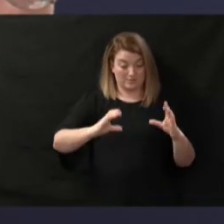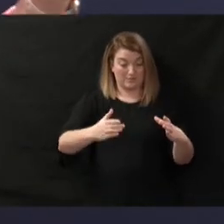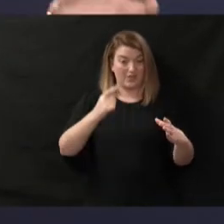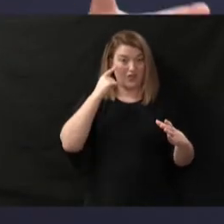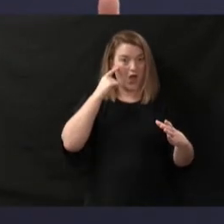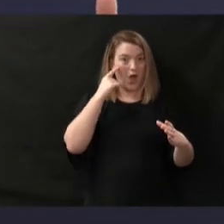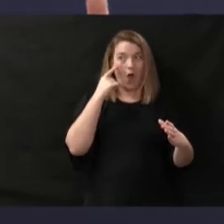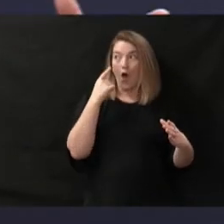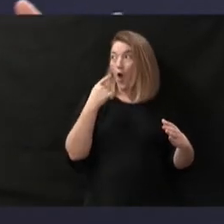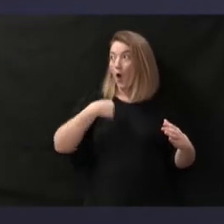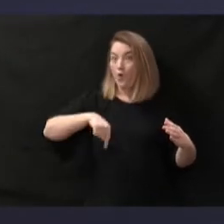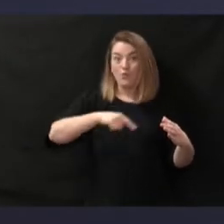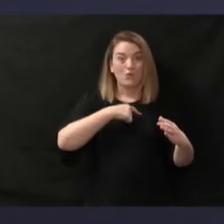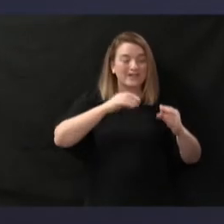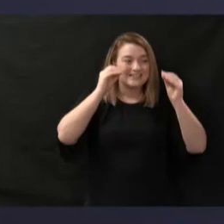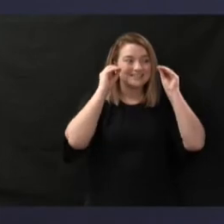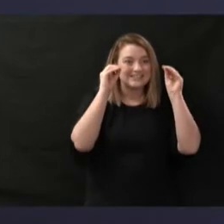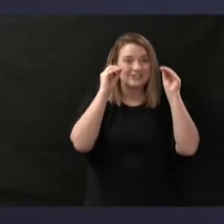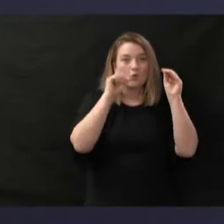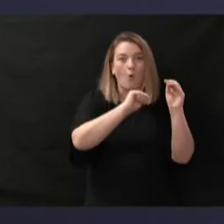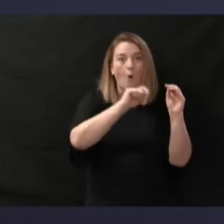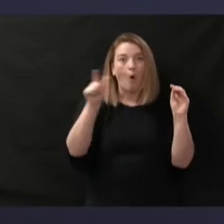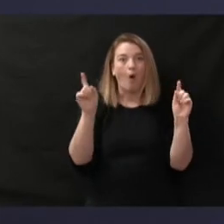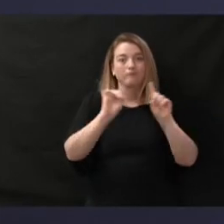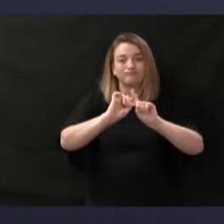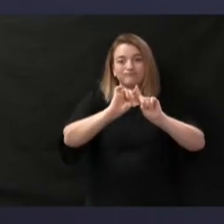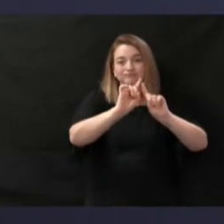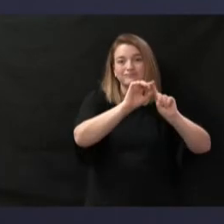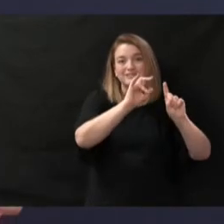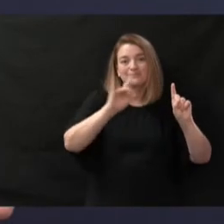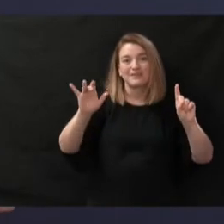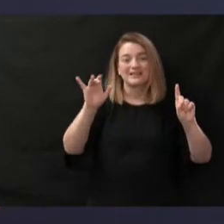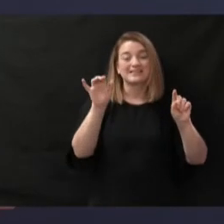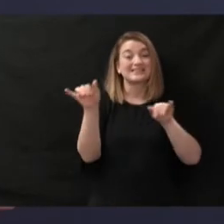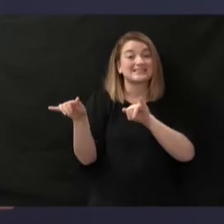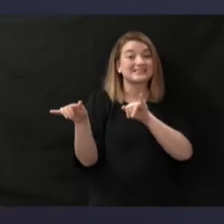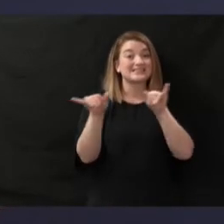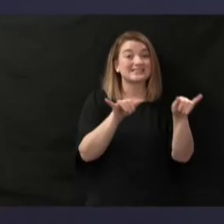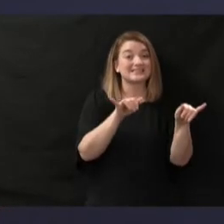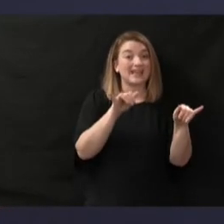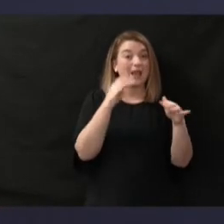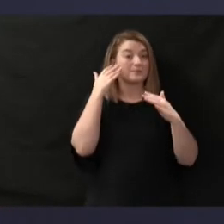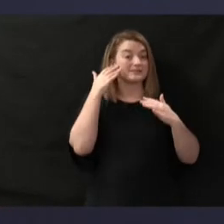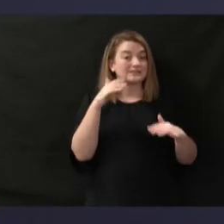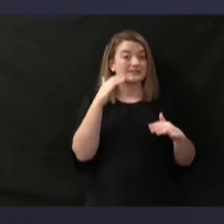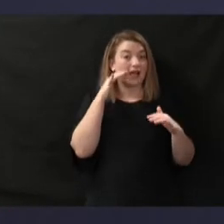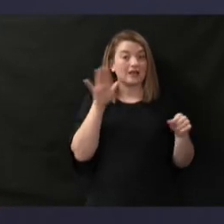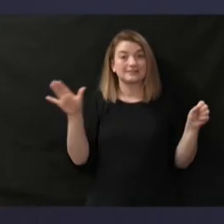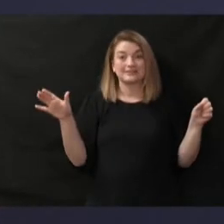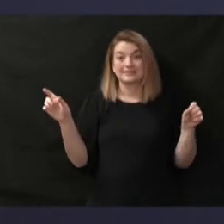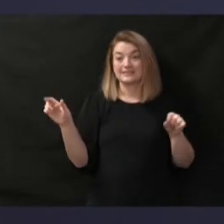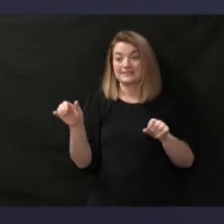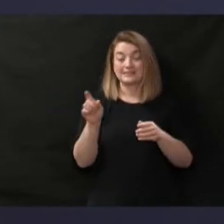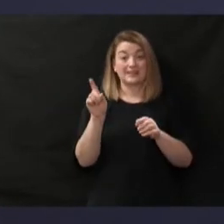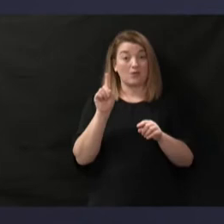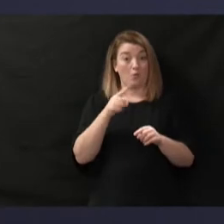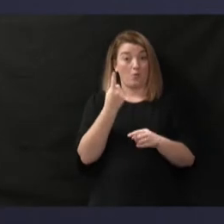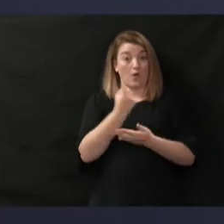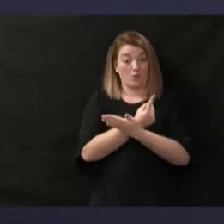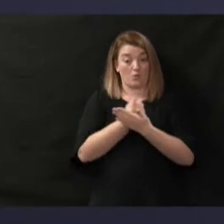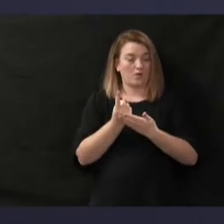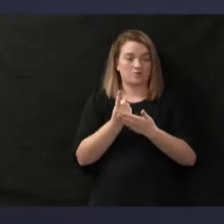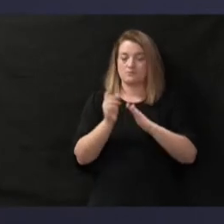the spellings of a certain sound in the same week. Please do not do that.